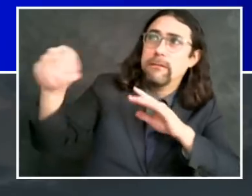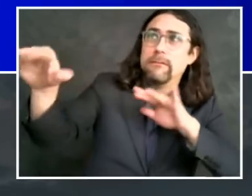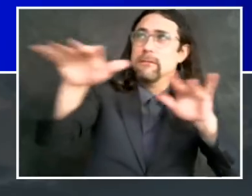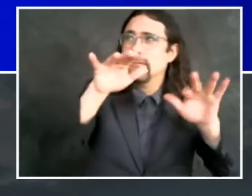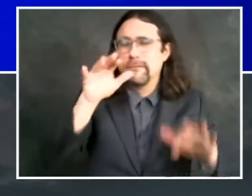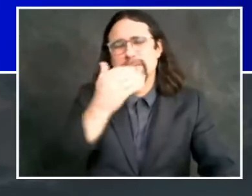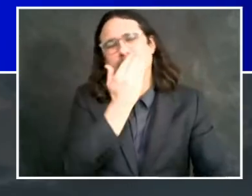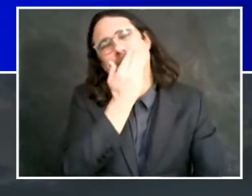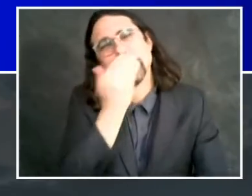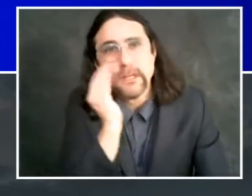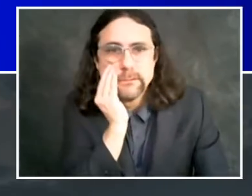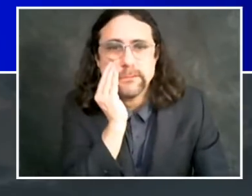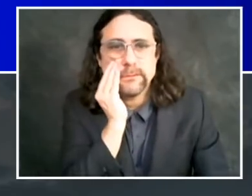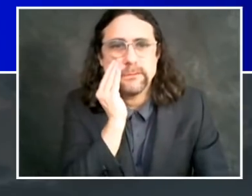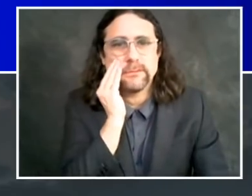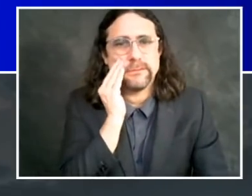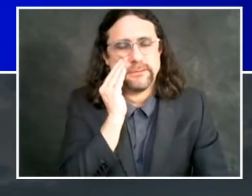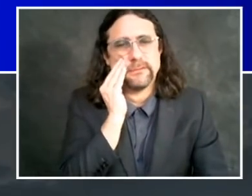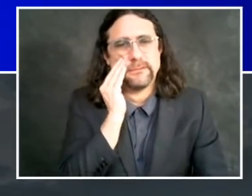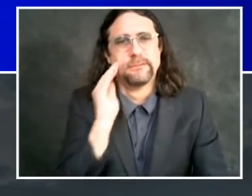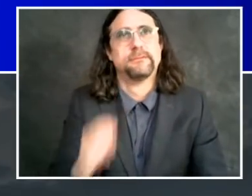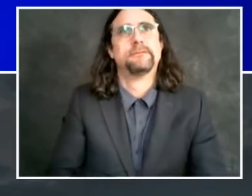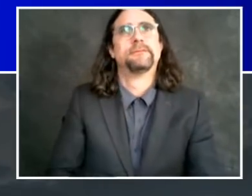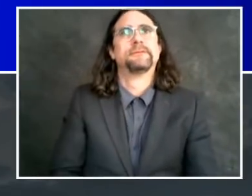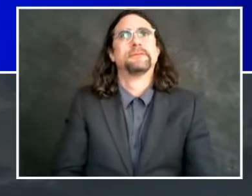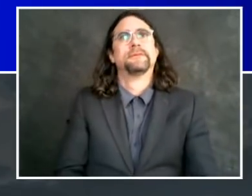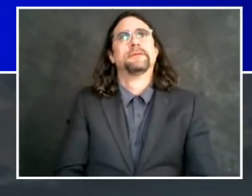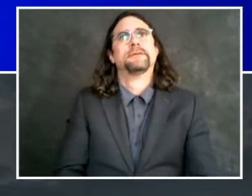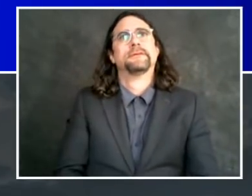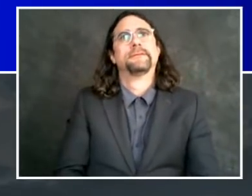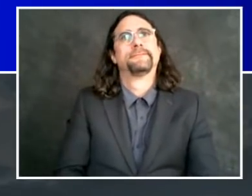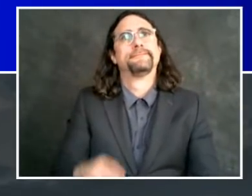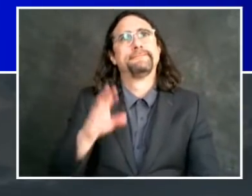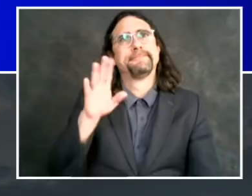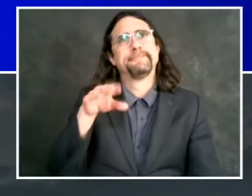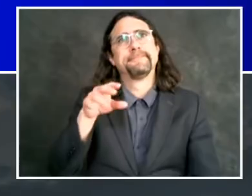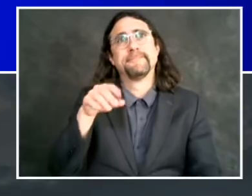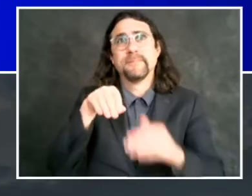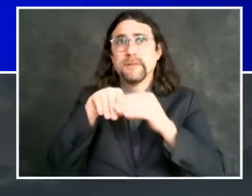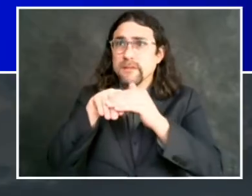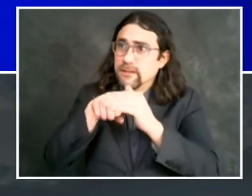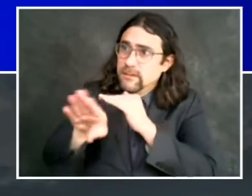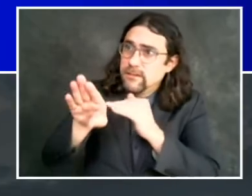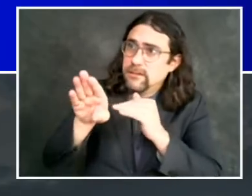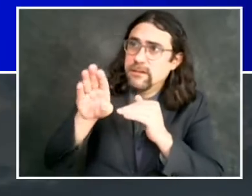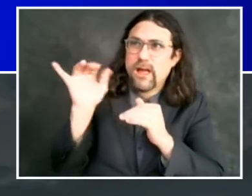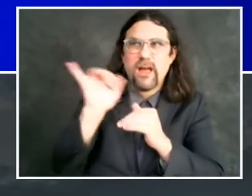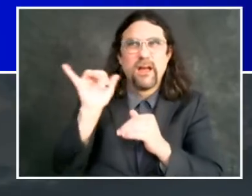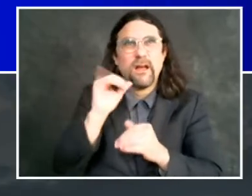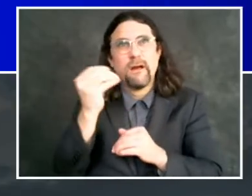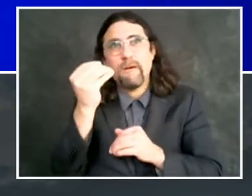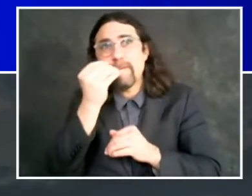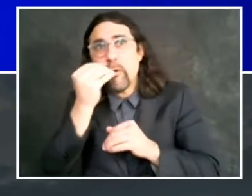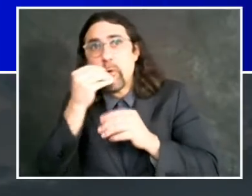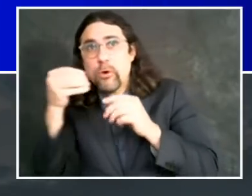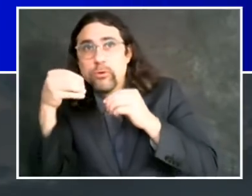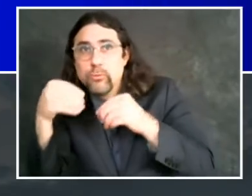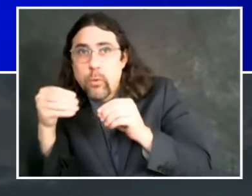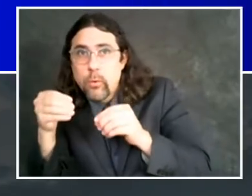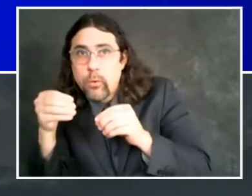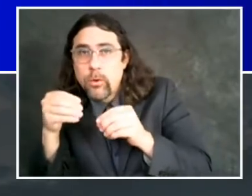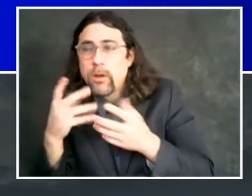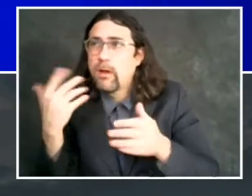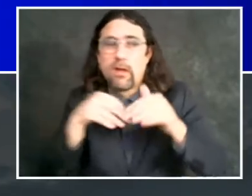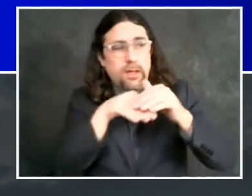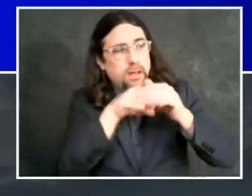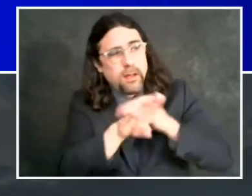grocery store, a supermarket, a pharmacy, you have to have that face covering on. You have to. You